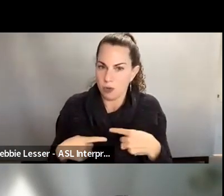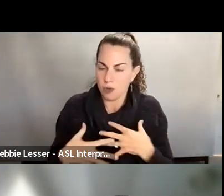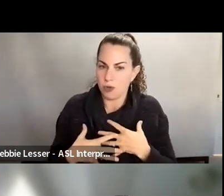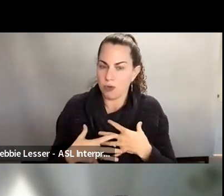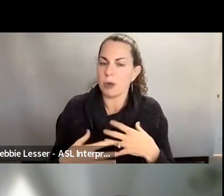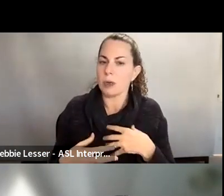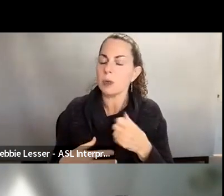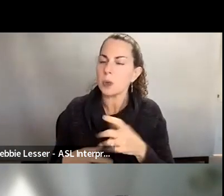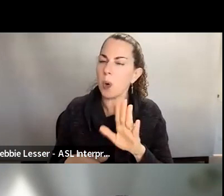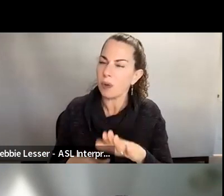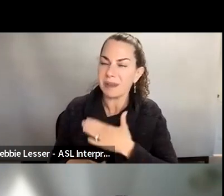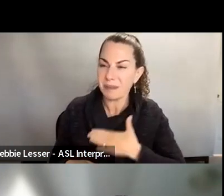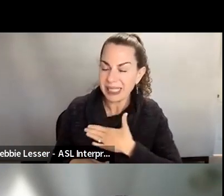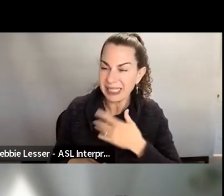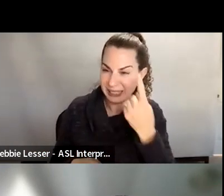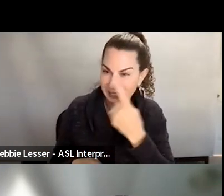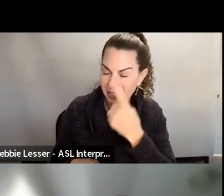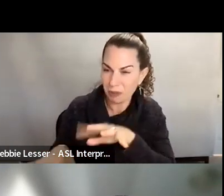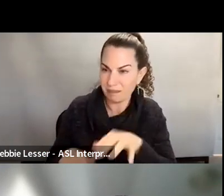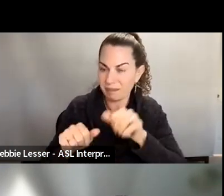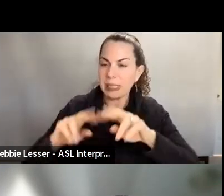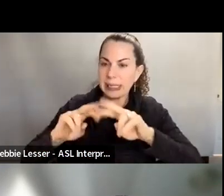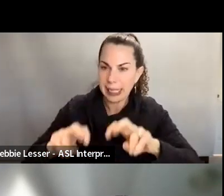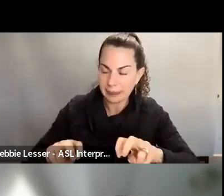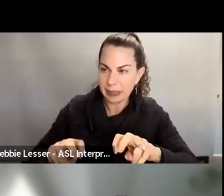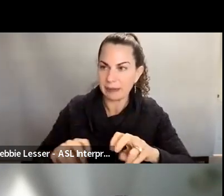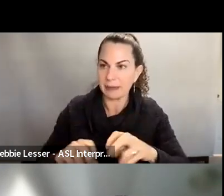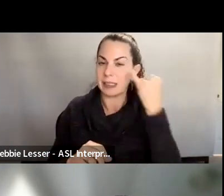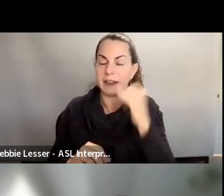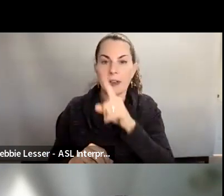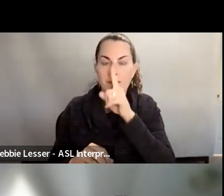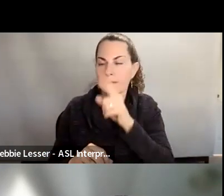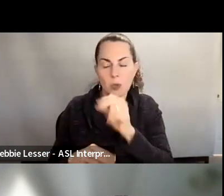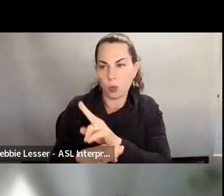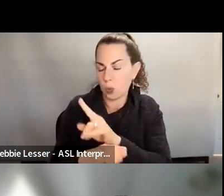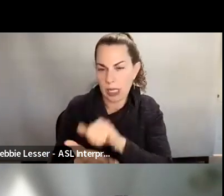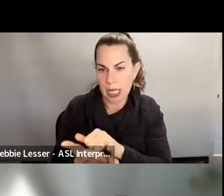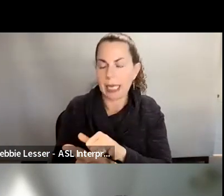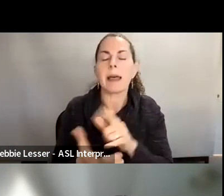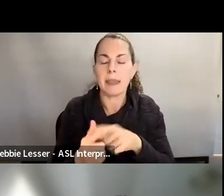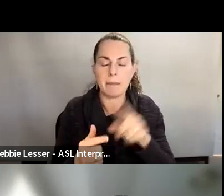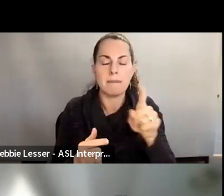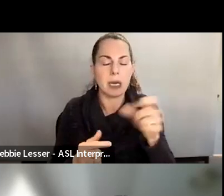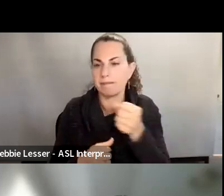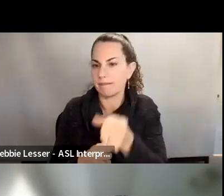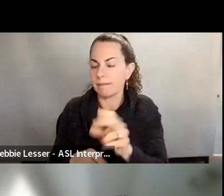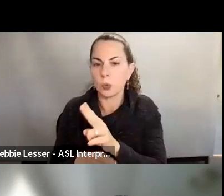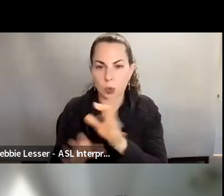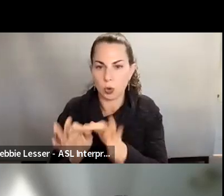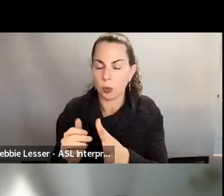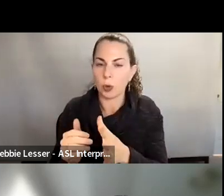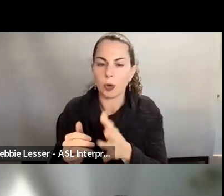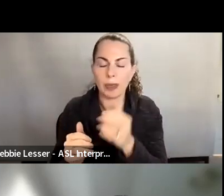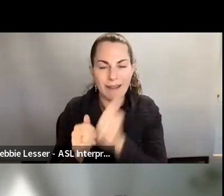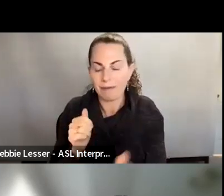assessment. And if you don't take the assessment, then please, you have to utilize an interpreter each and every single time. And for those that did